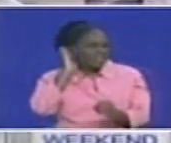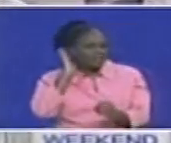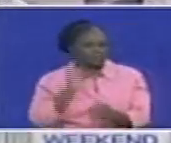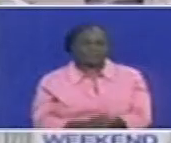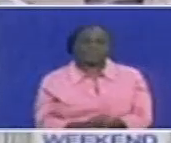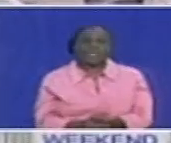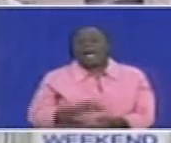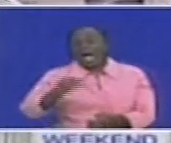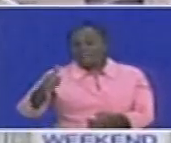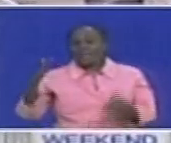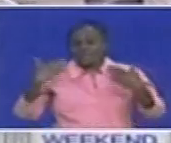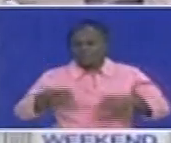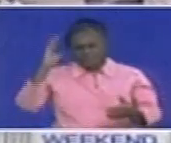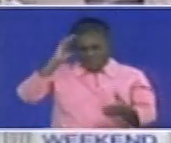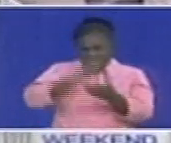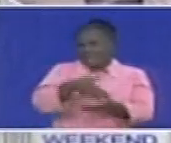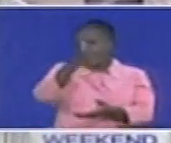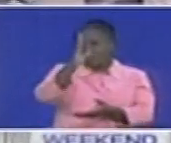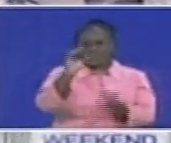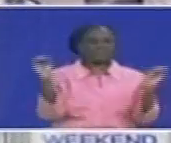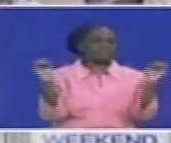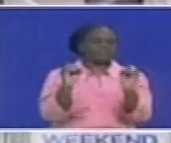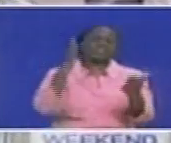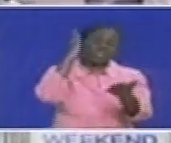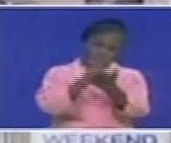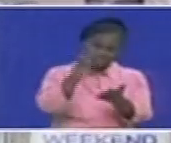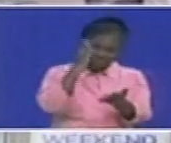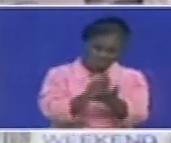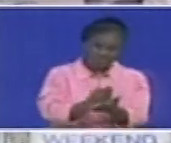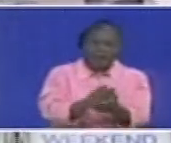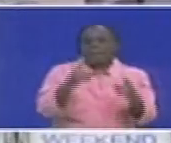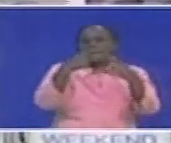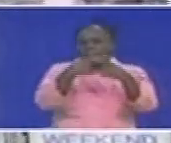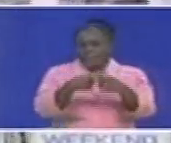What wengine hawaja believe, yeah, hiyo ni ukweli. But